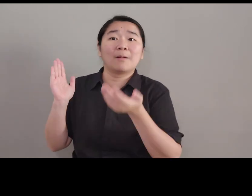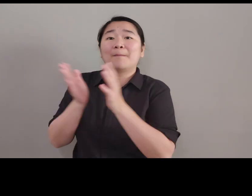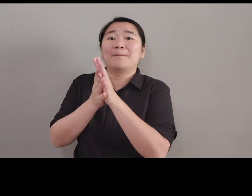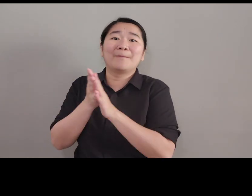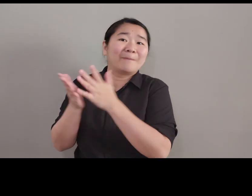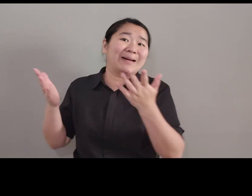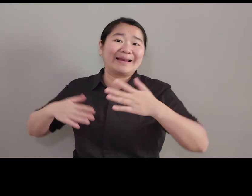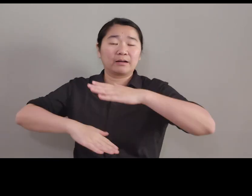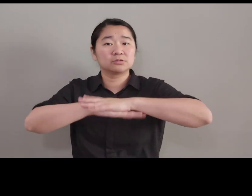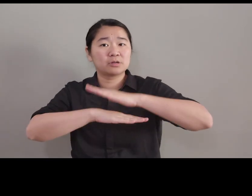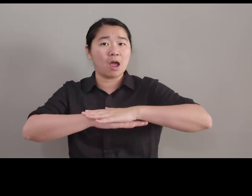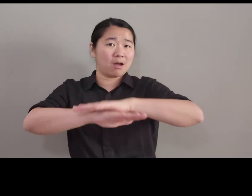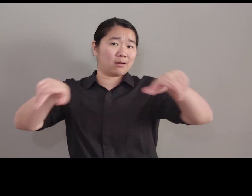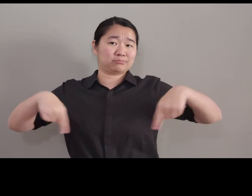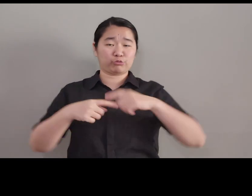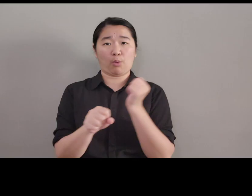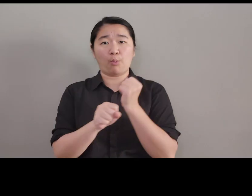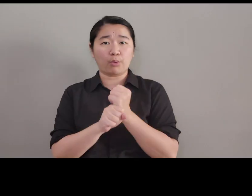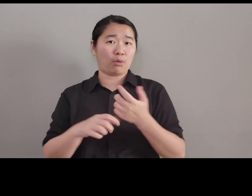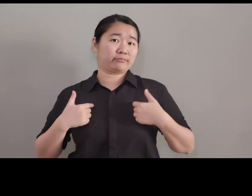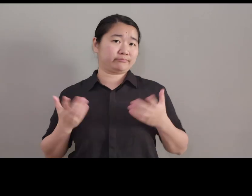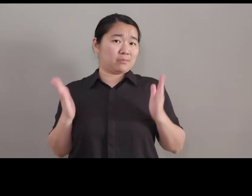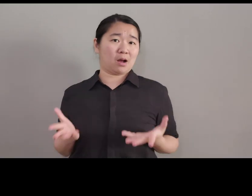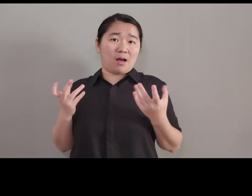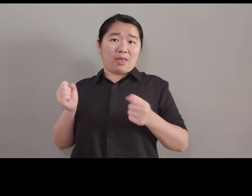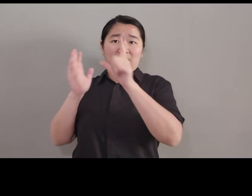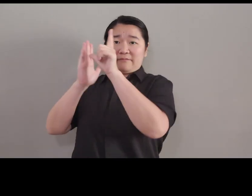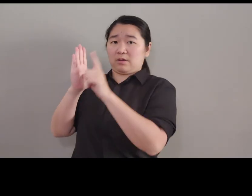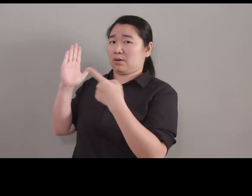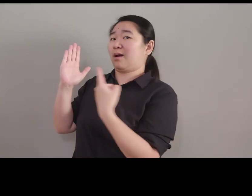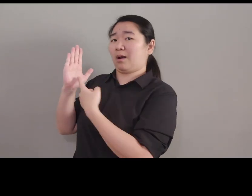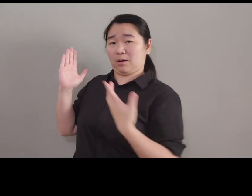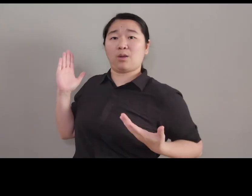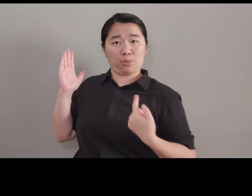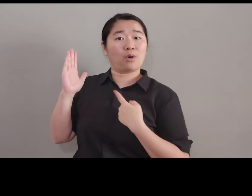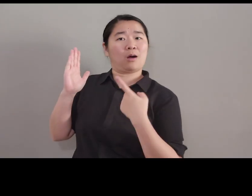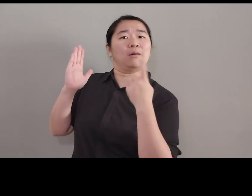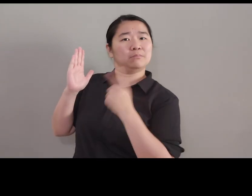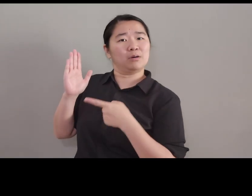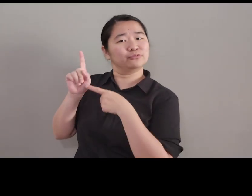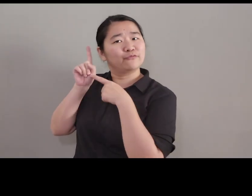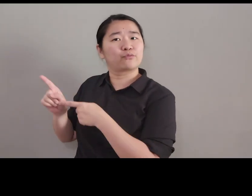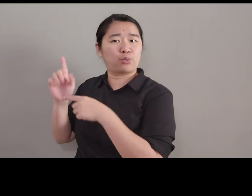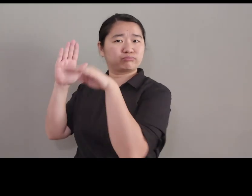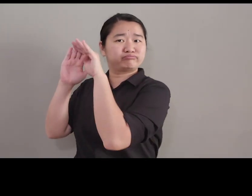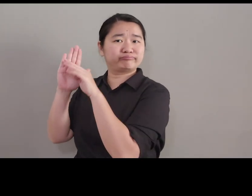think, yeah, really important to have the laws there. And I think what has made a huge impact, and the EAA we're already seeing